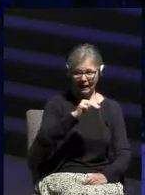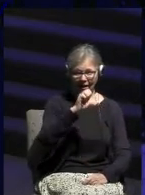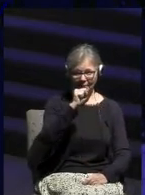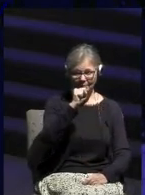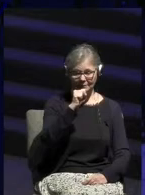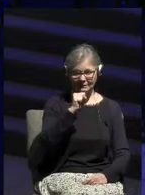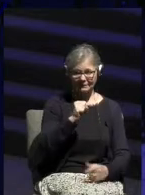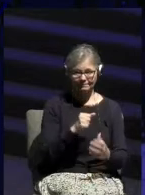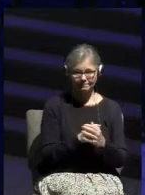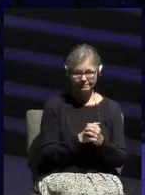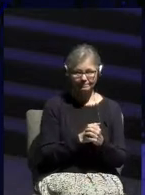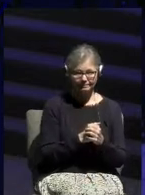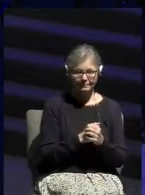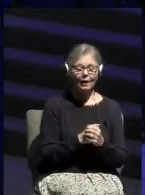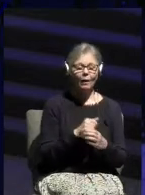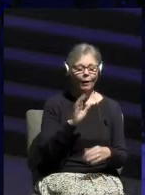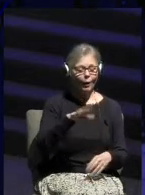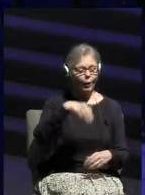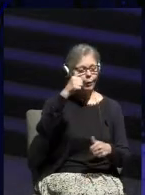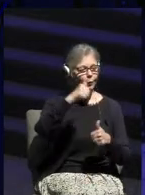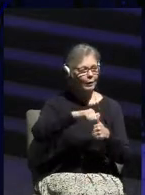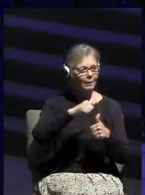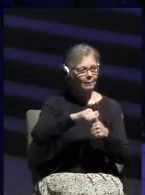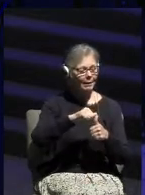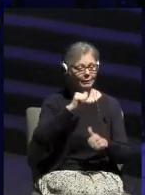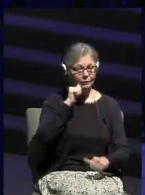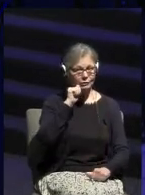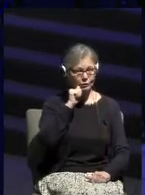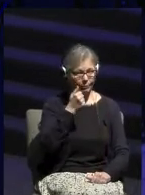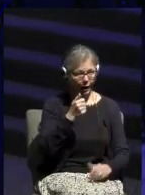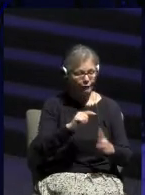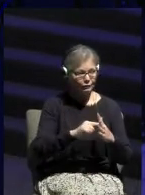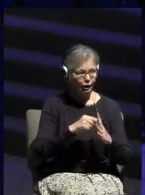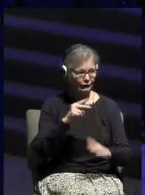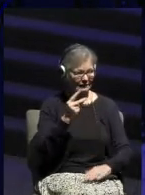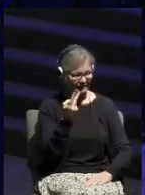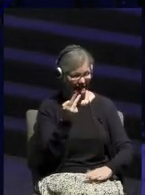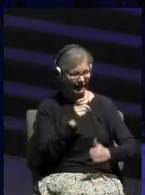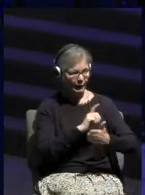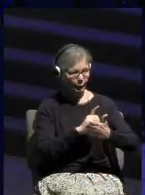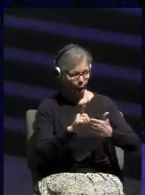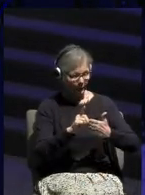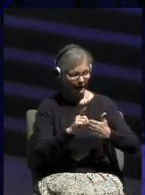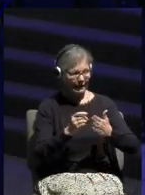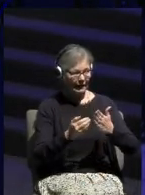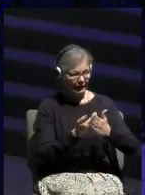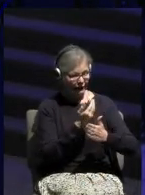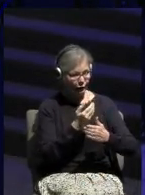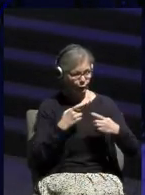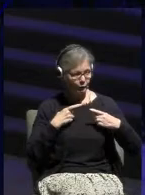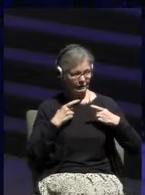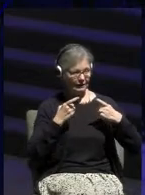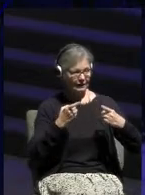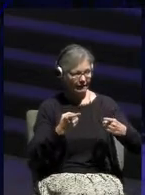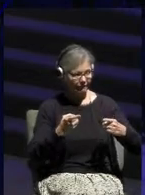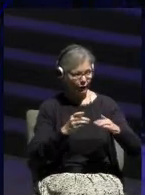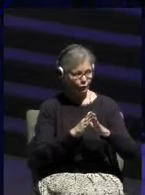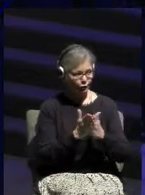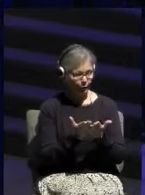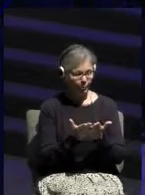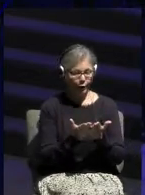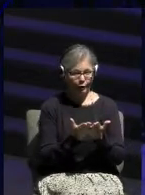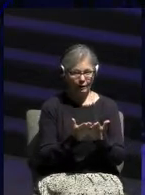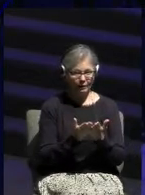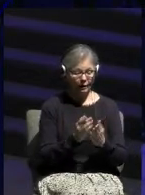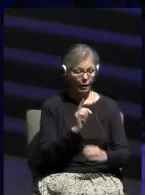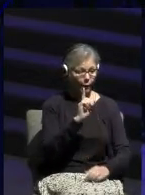our new devotional book. Tomorrow starts our second week in our devotional book. 1.2.